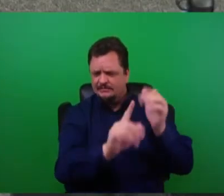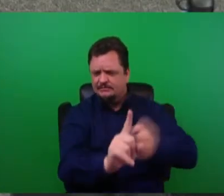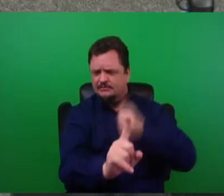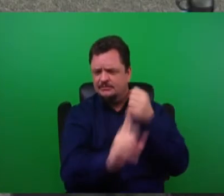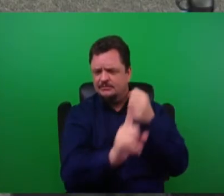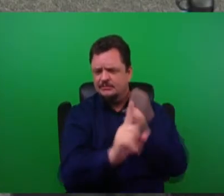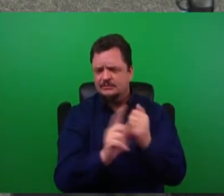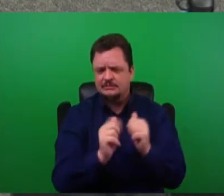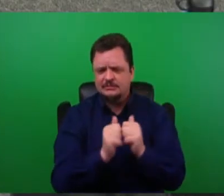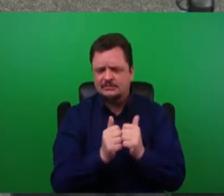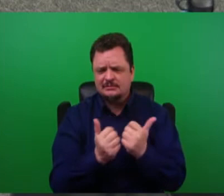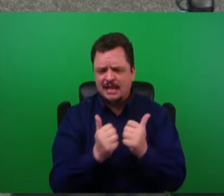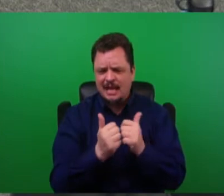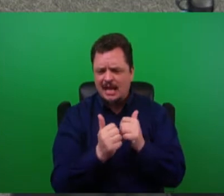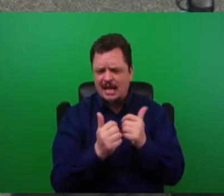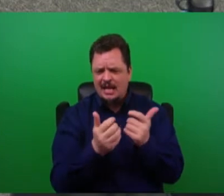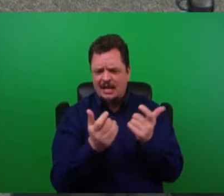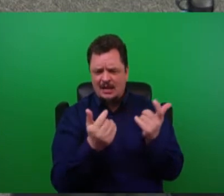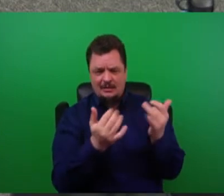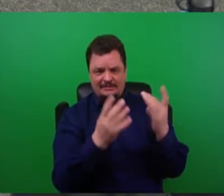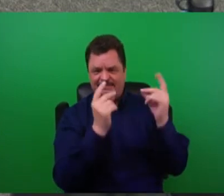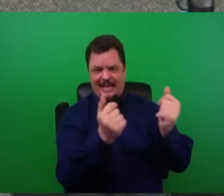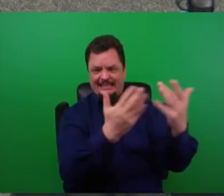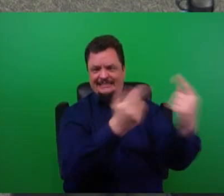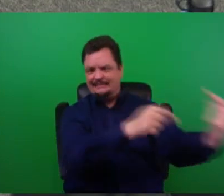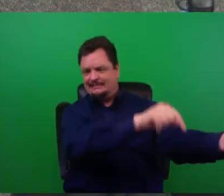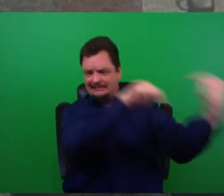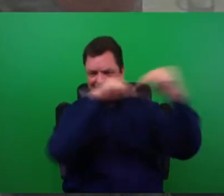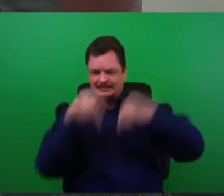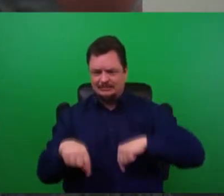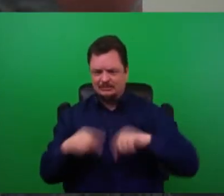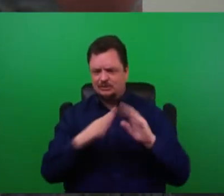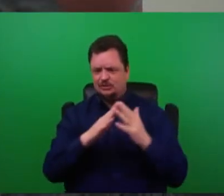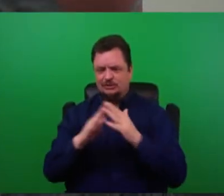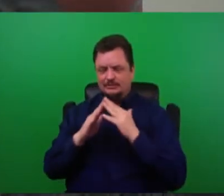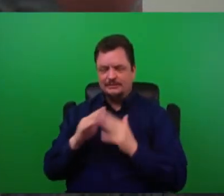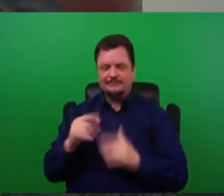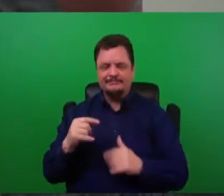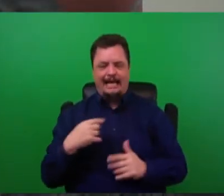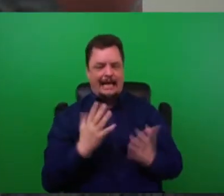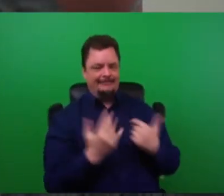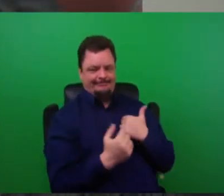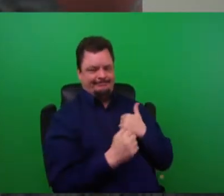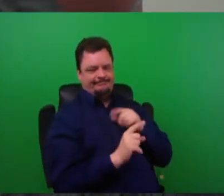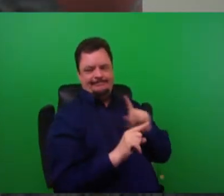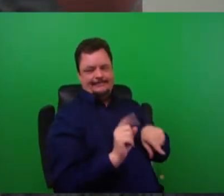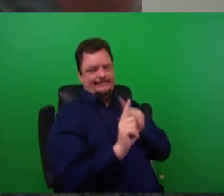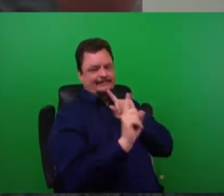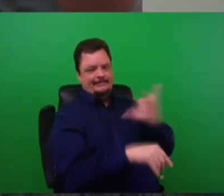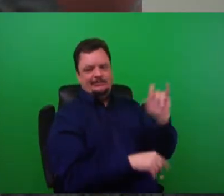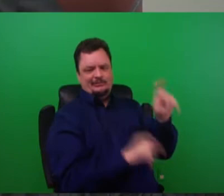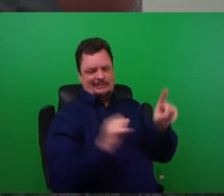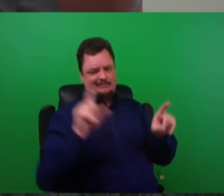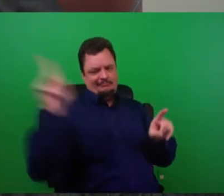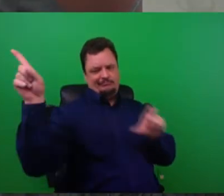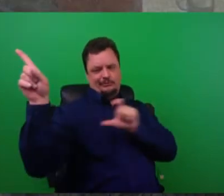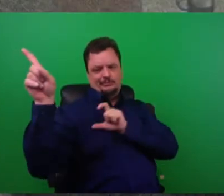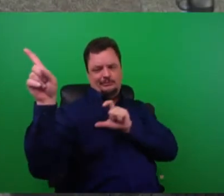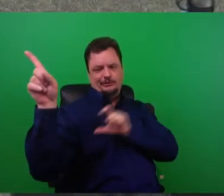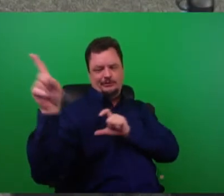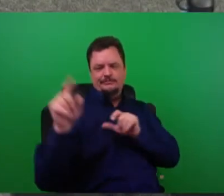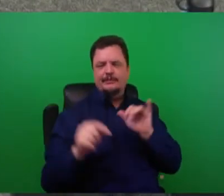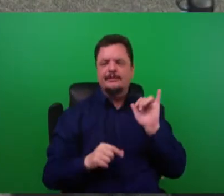sir. You'd have to ask law enforcement that question. Okay, so we don't understand it then. Mm-hmm. All right. I can tell you